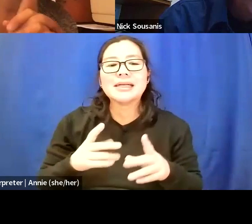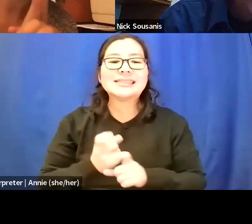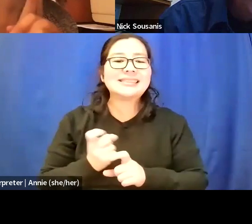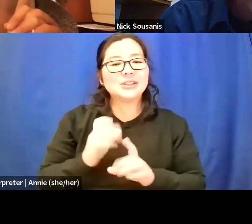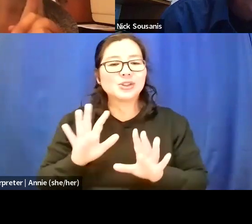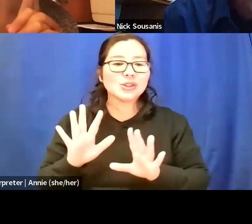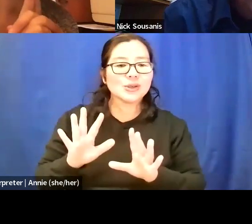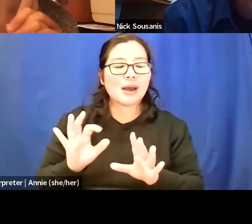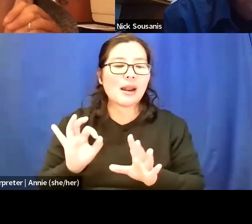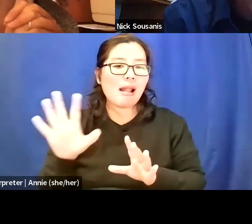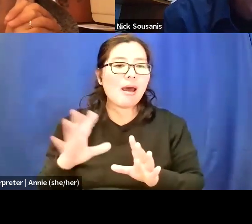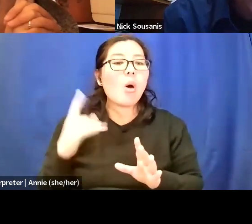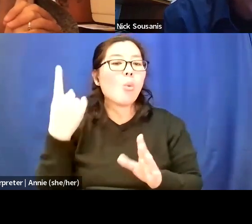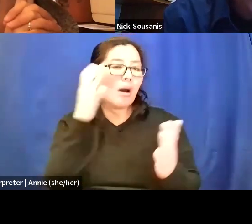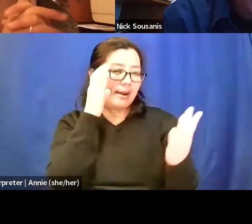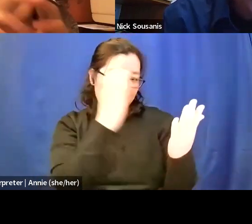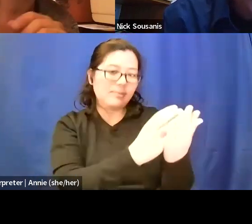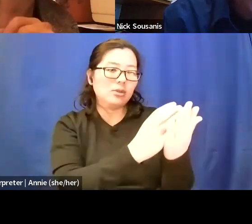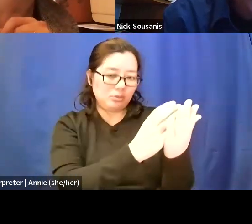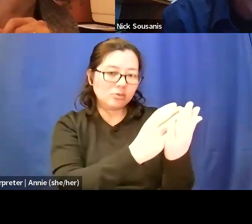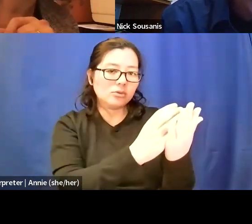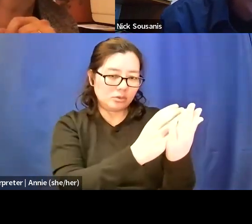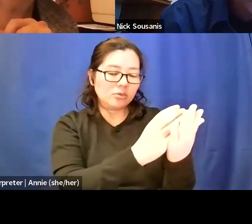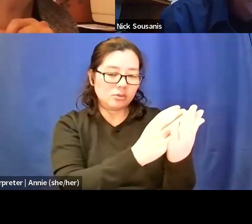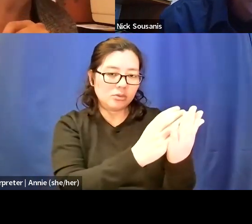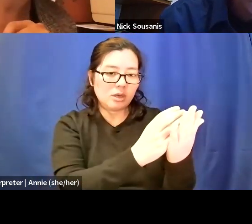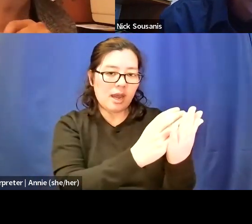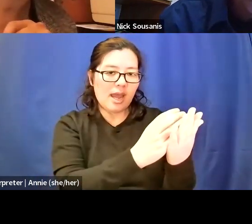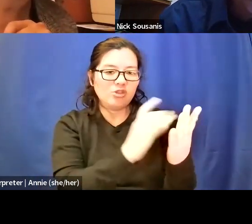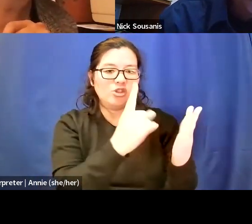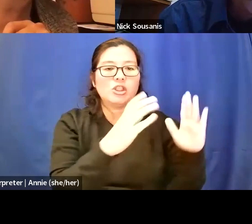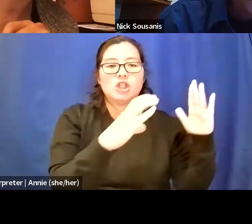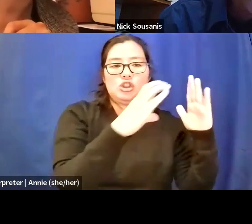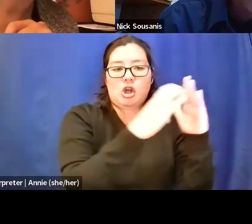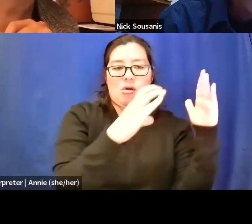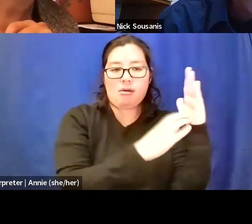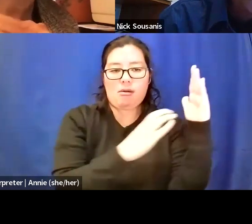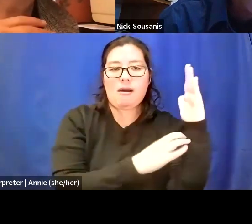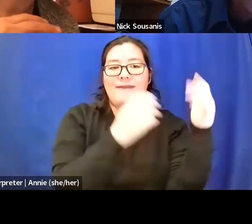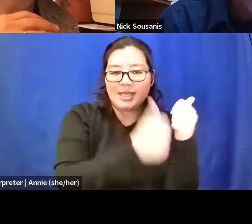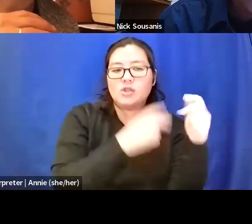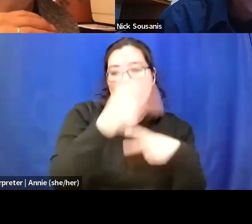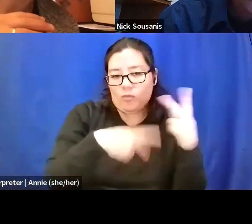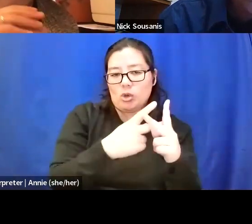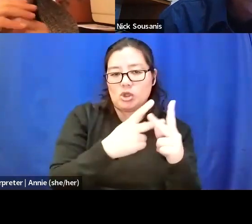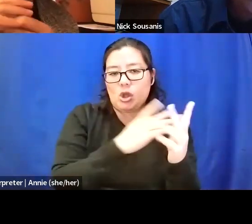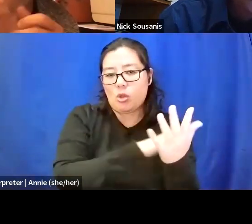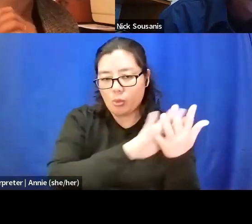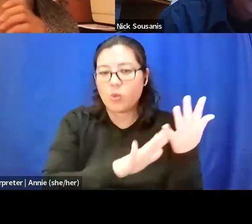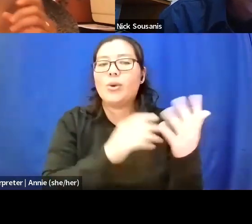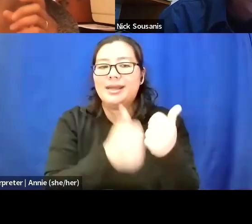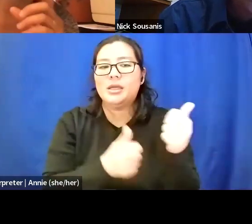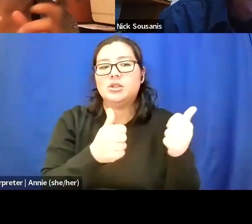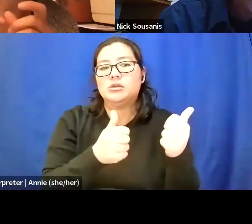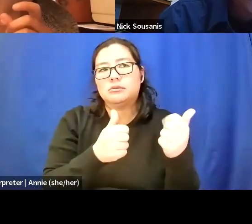just one image and just a chunk of each version moving through one image. So you can kind of